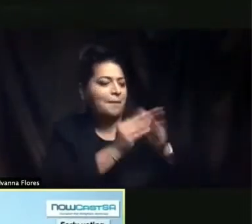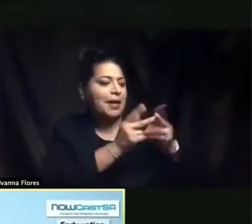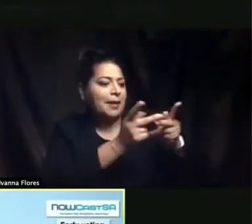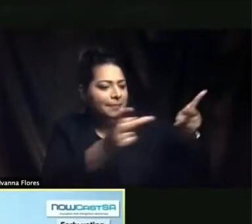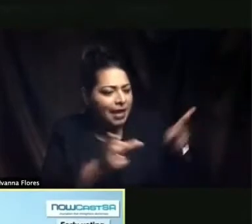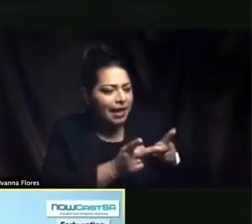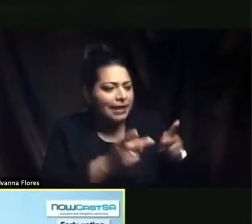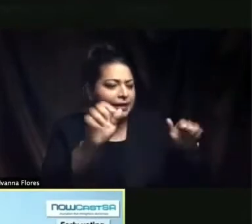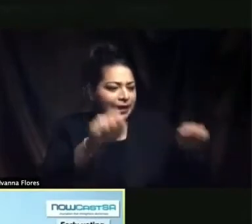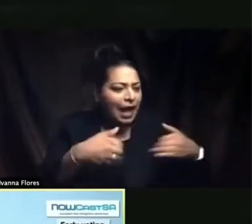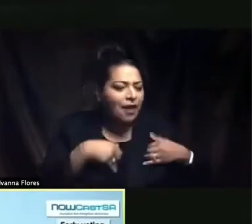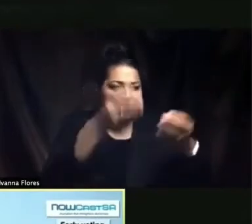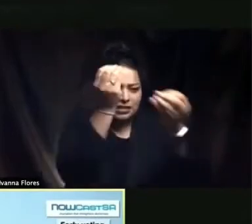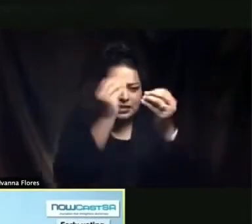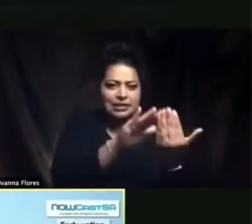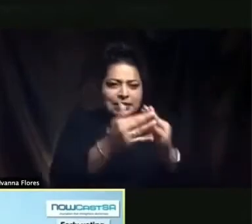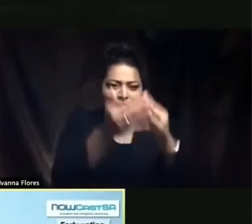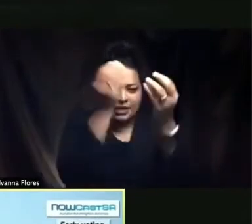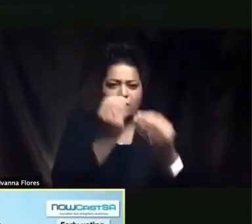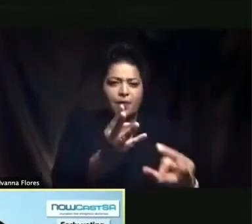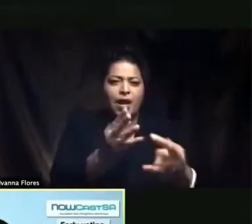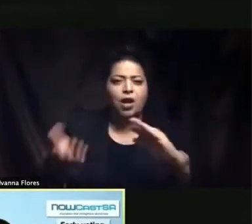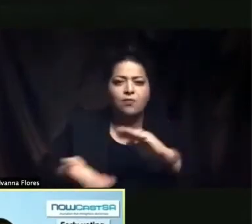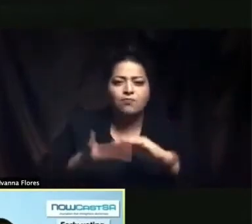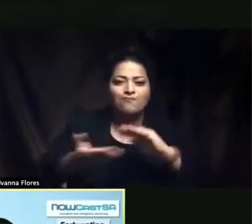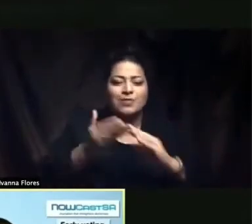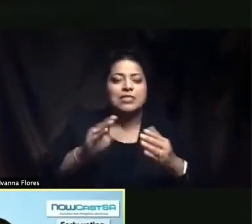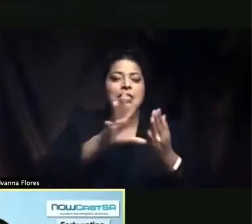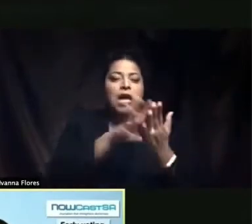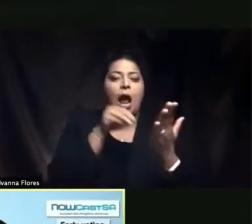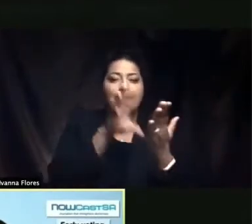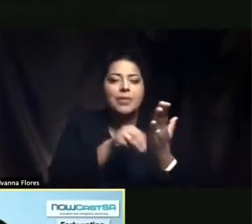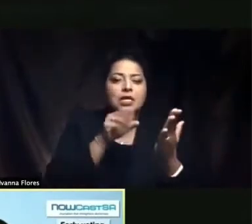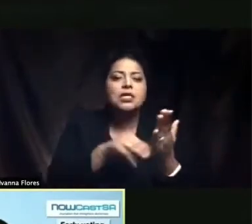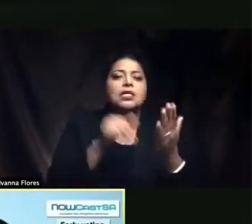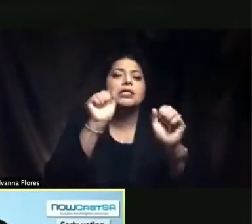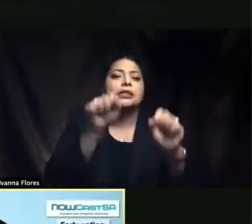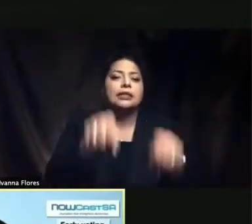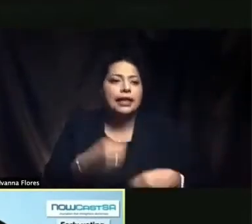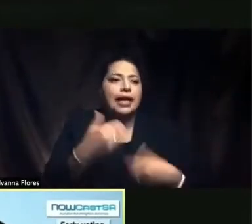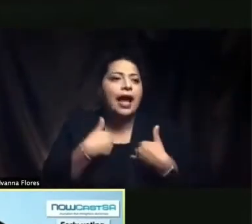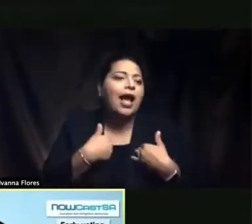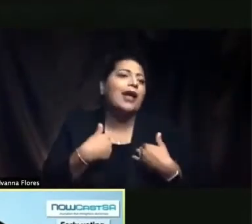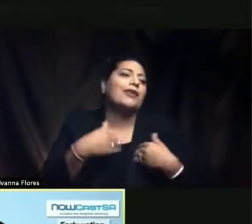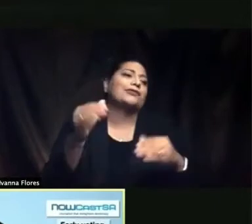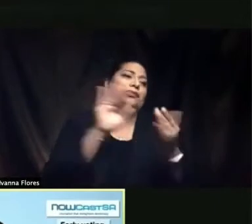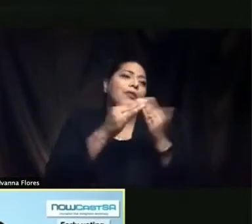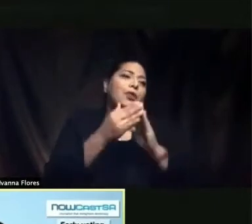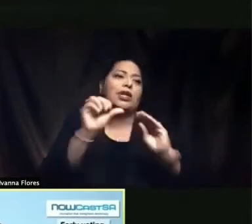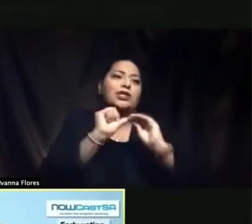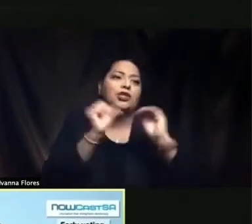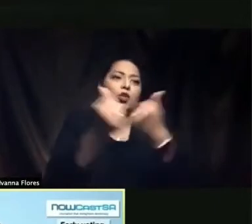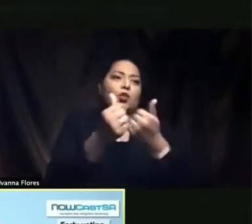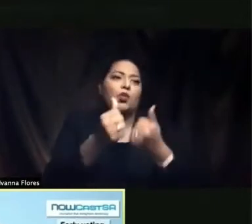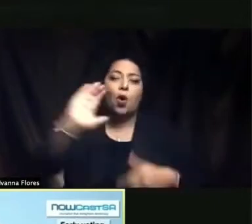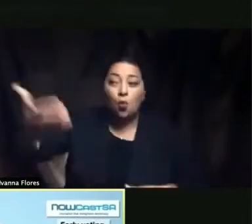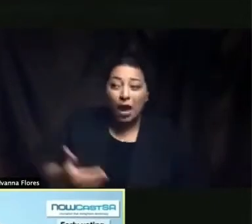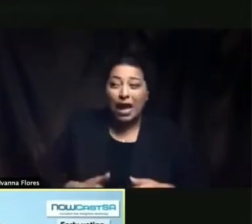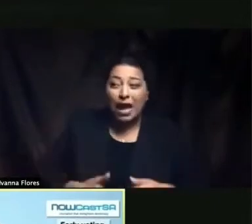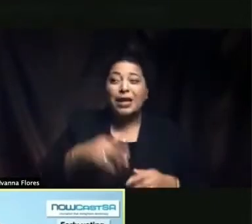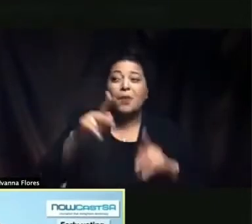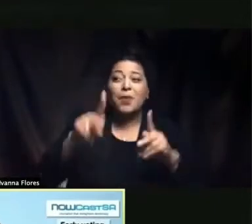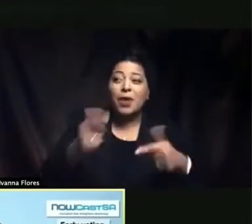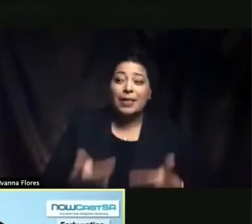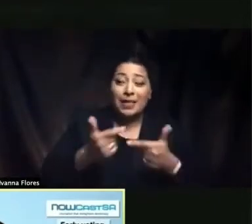get city data. They can come run off copies. They can create neighborhood association welcome packages for new people who move into